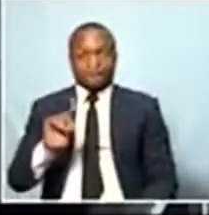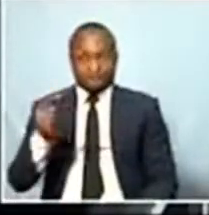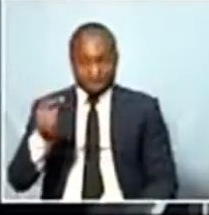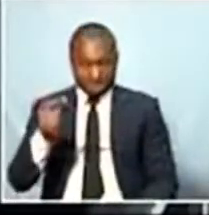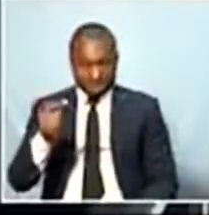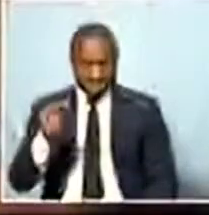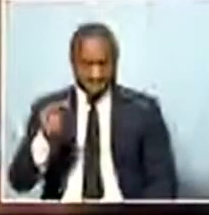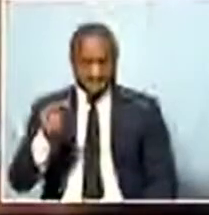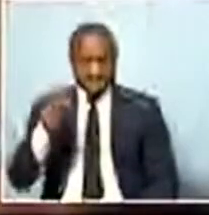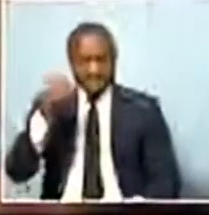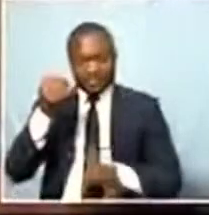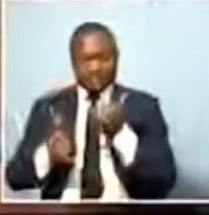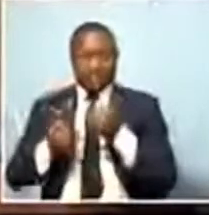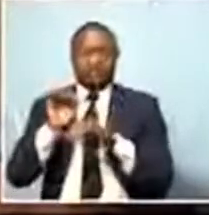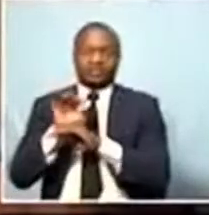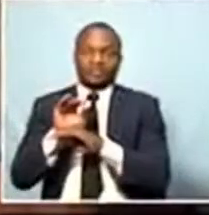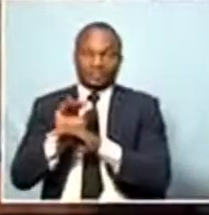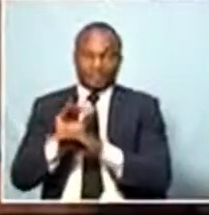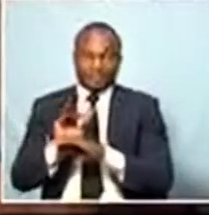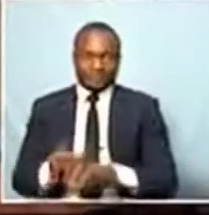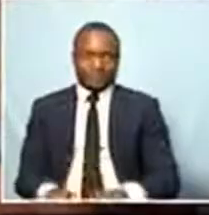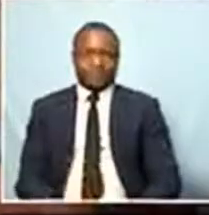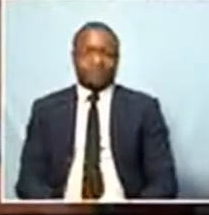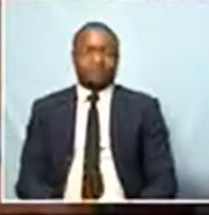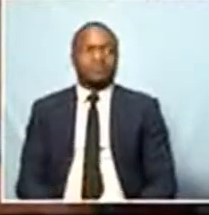DG, your final comments.